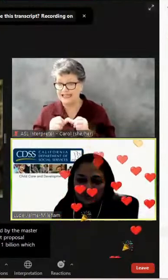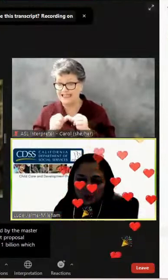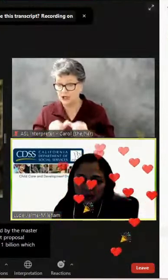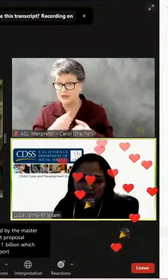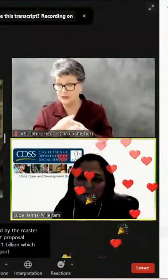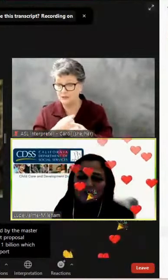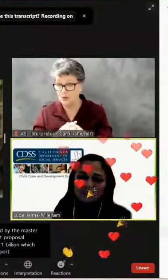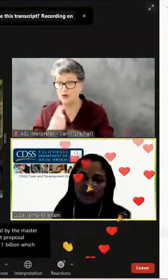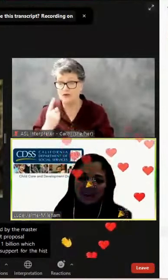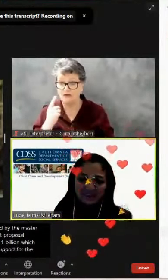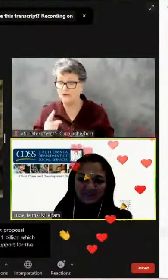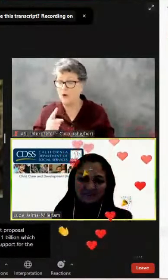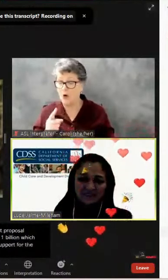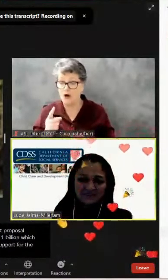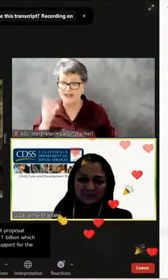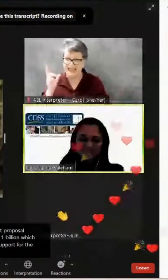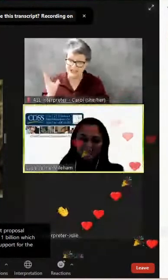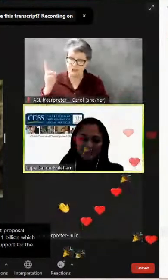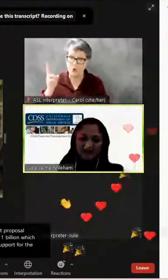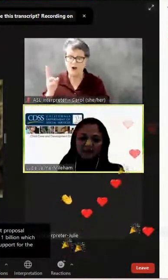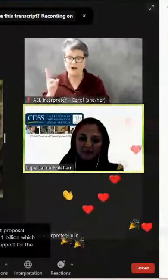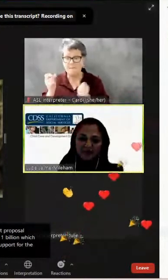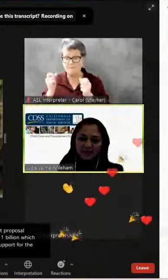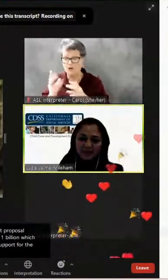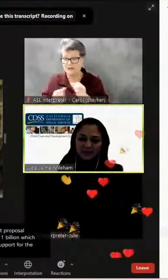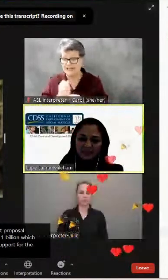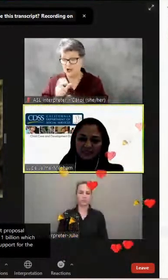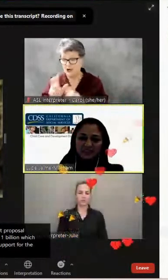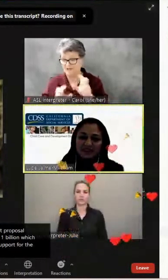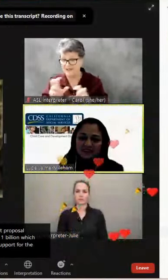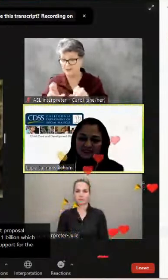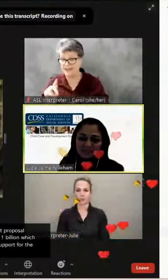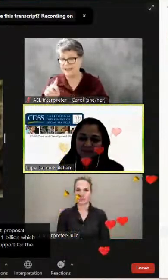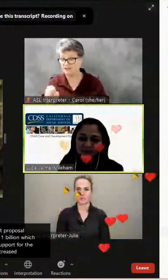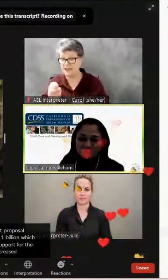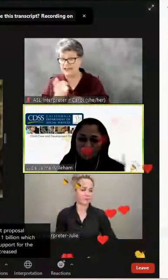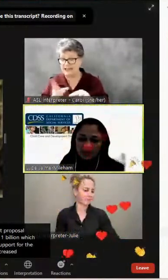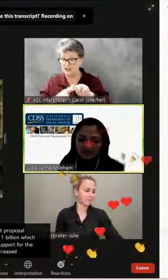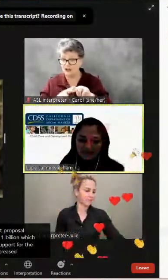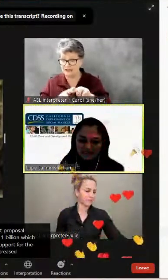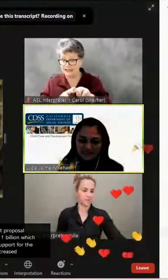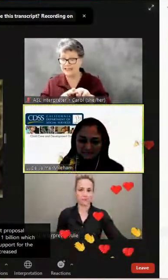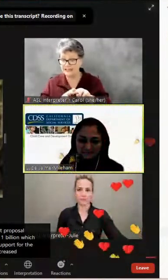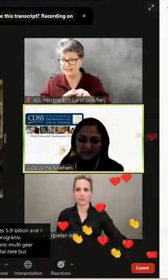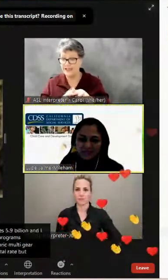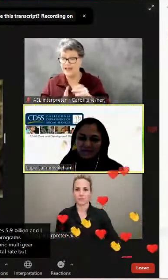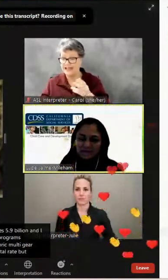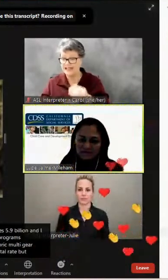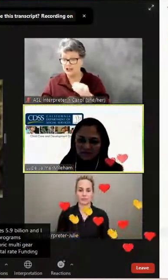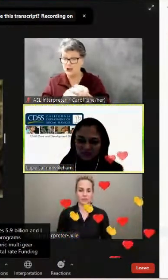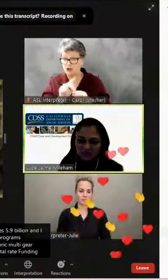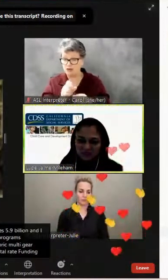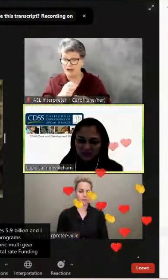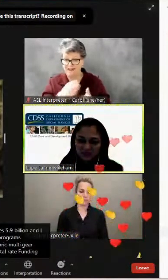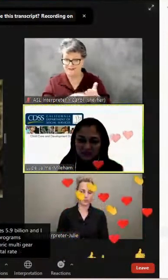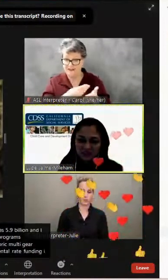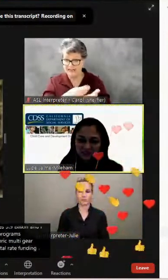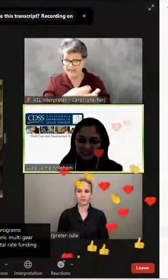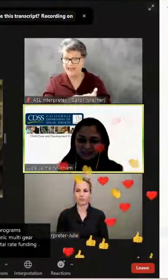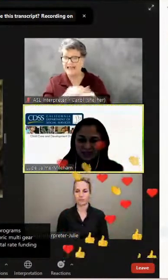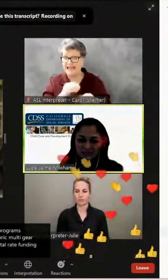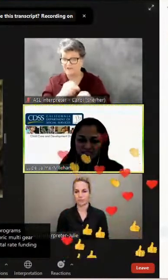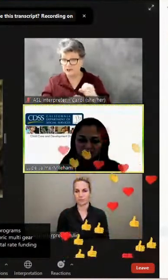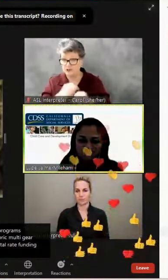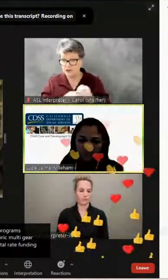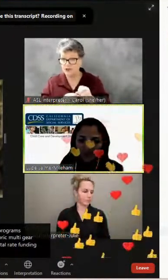for the historic multi-year investment and rate increase, supplemental rate funding, infrastructure funding,